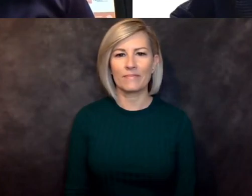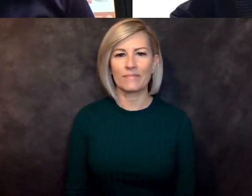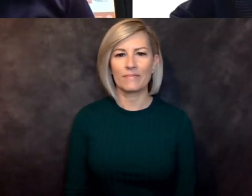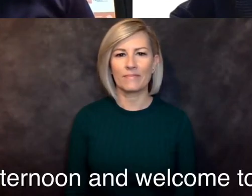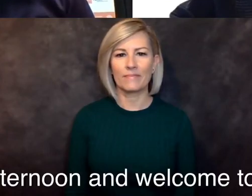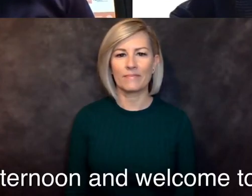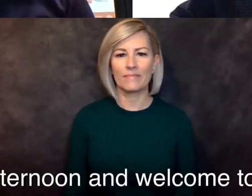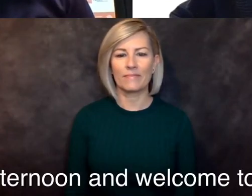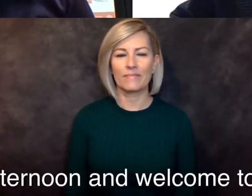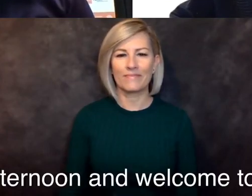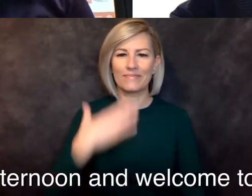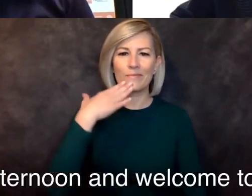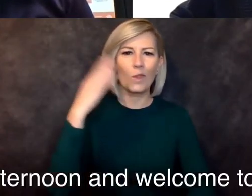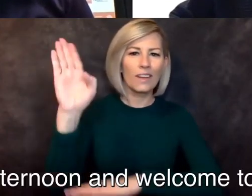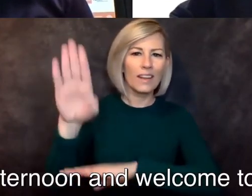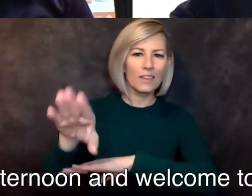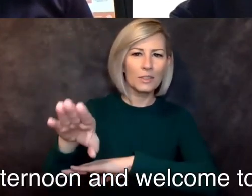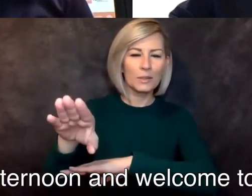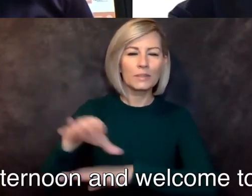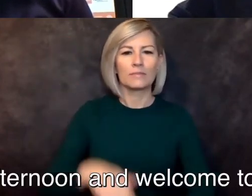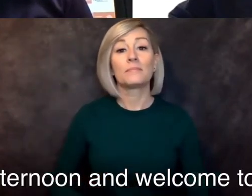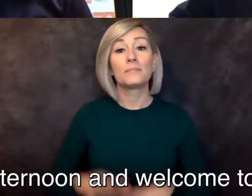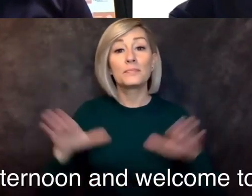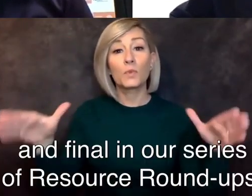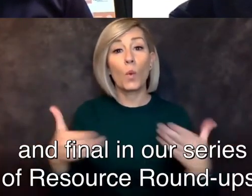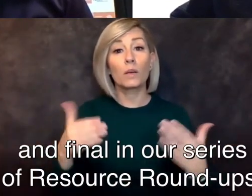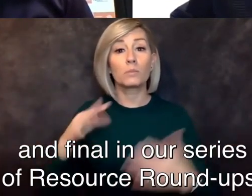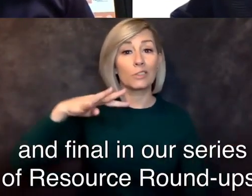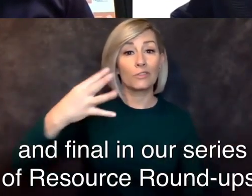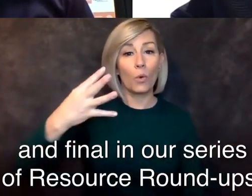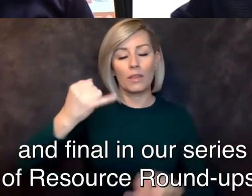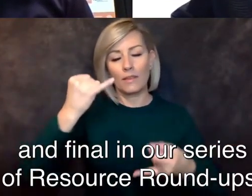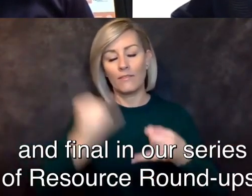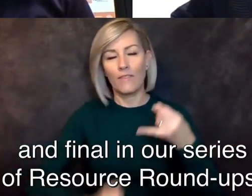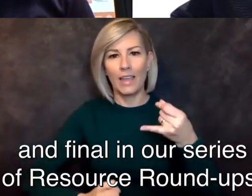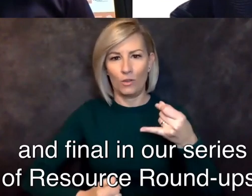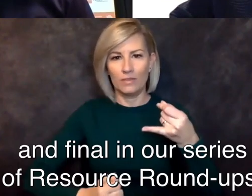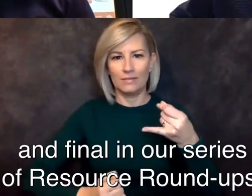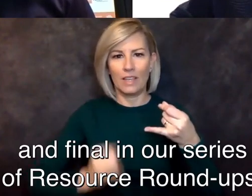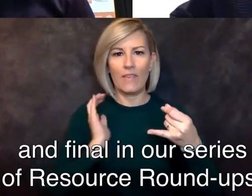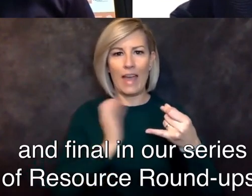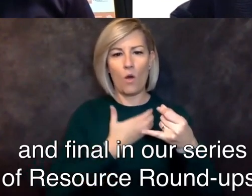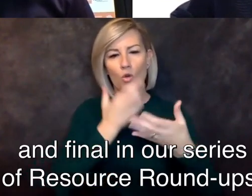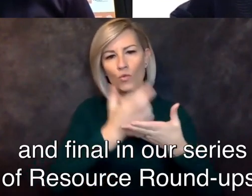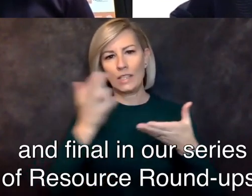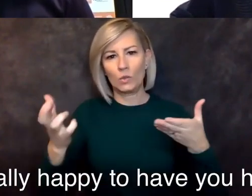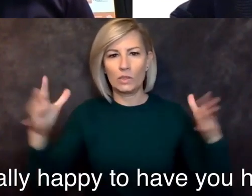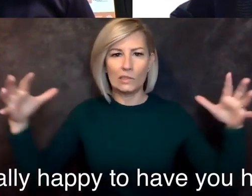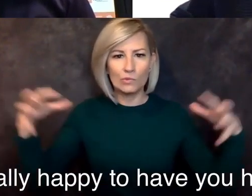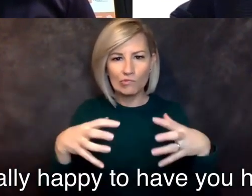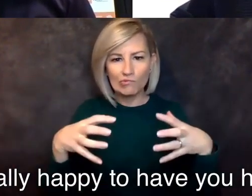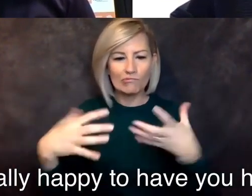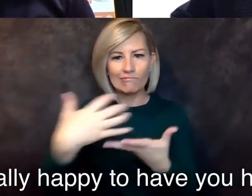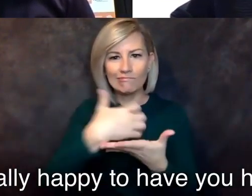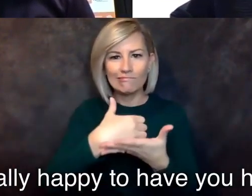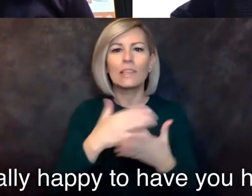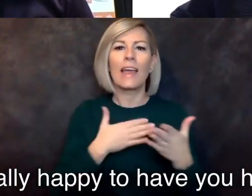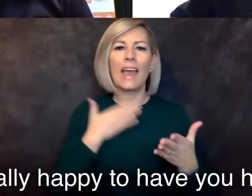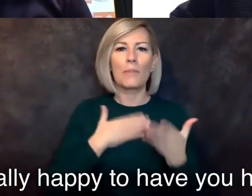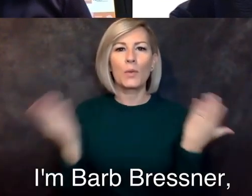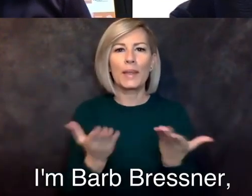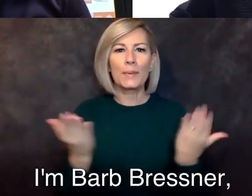Good afternoon and welcome to the fourth and final in our series of resource roundups. We're really happy to have you here